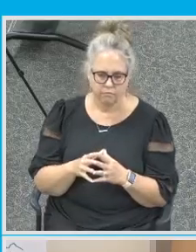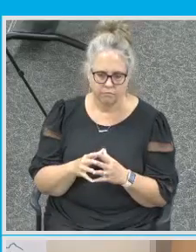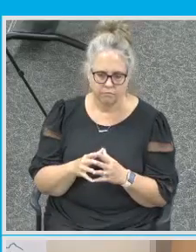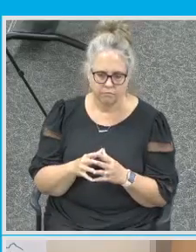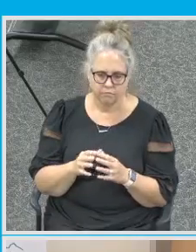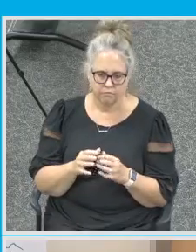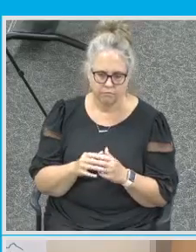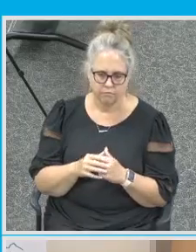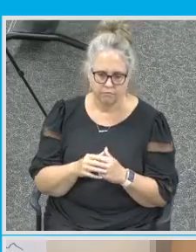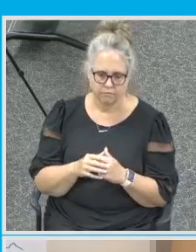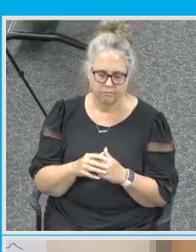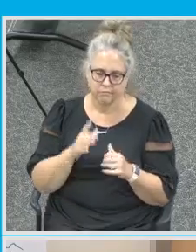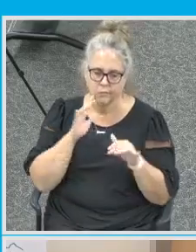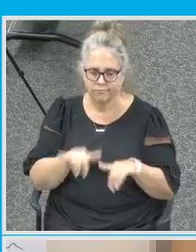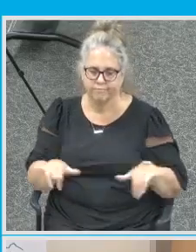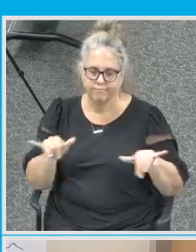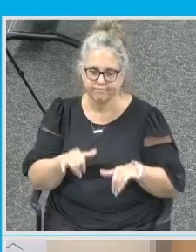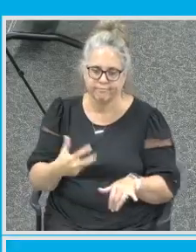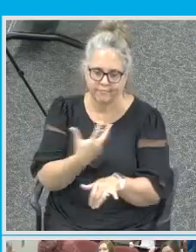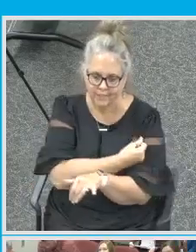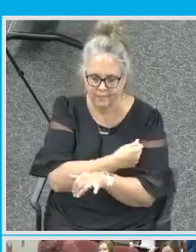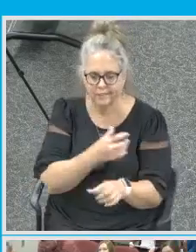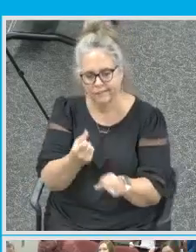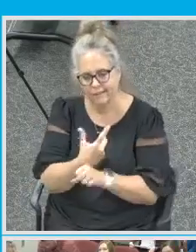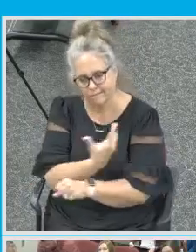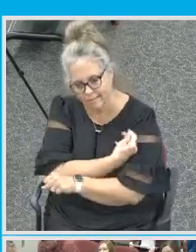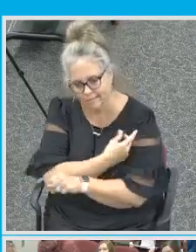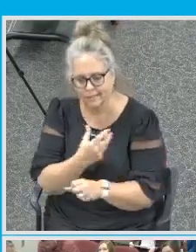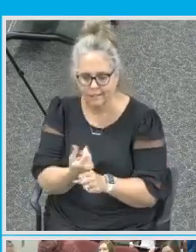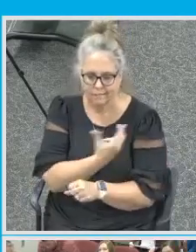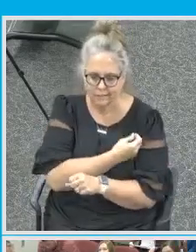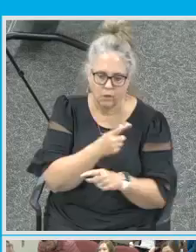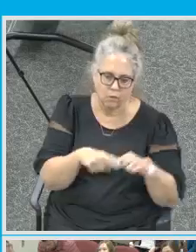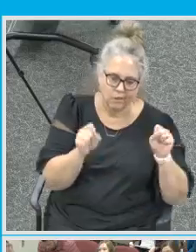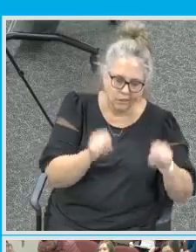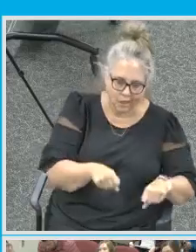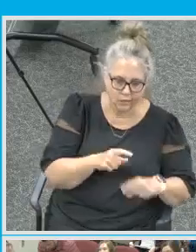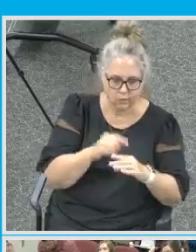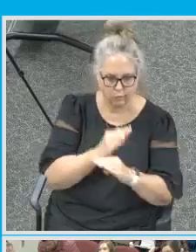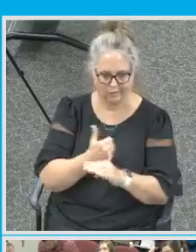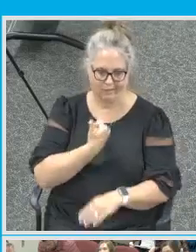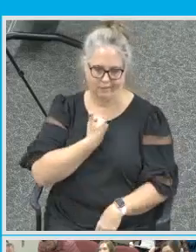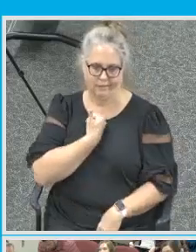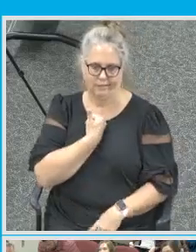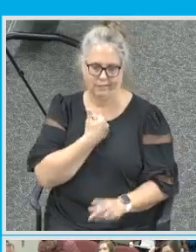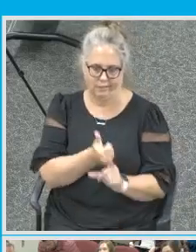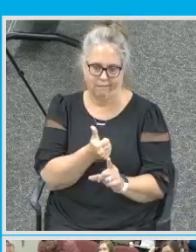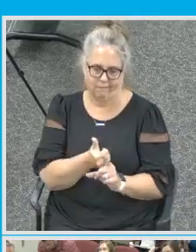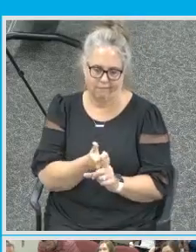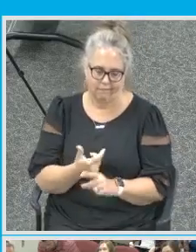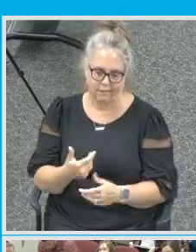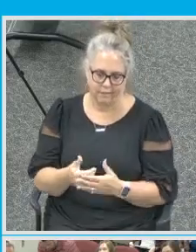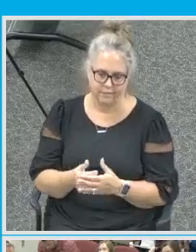the vaccines to do what you can to protect yourself in advance of these respiratory seasons started.